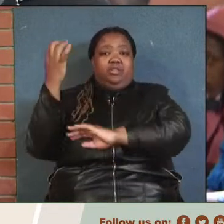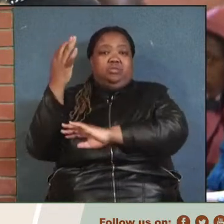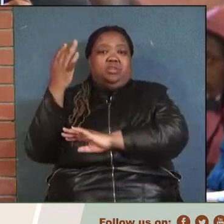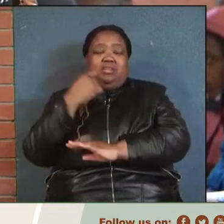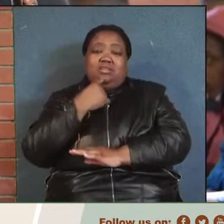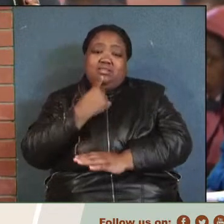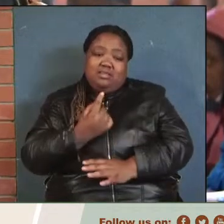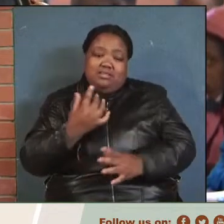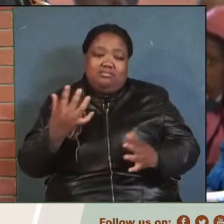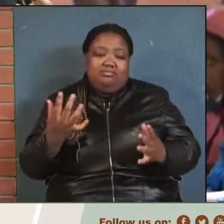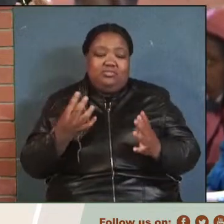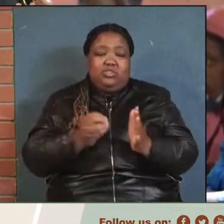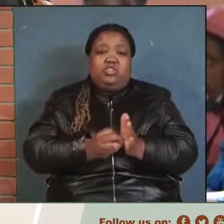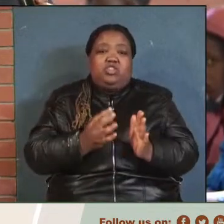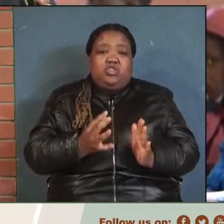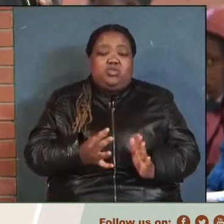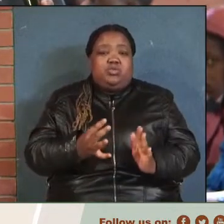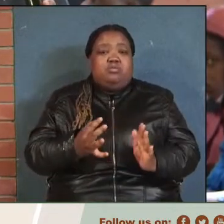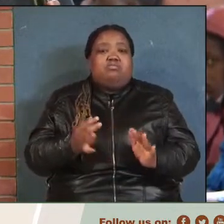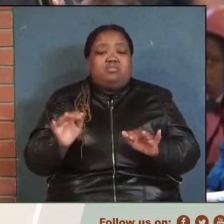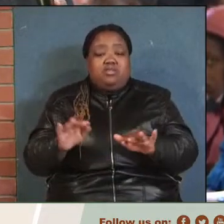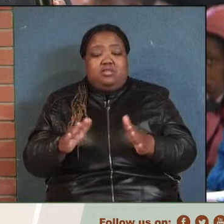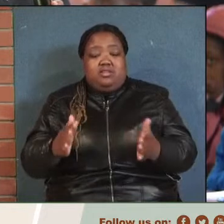They did say intentionally.